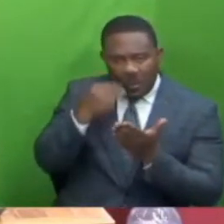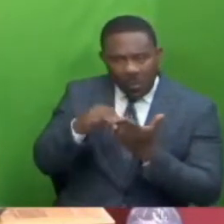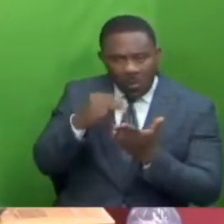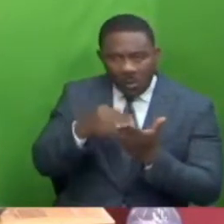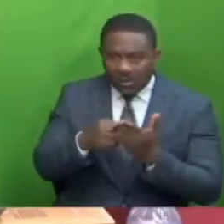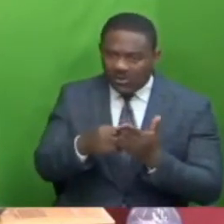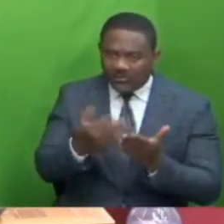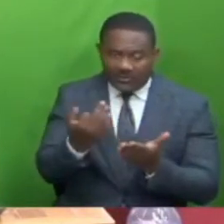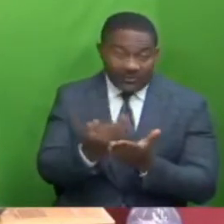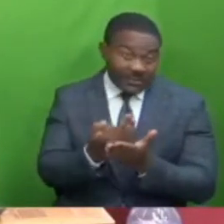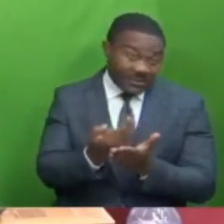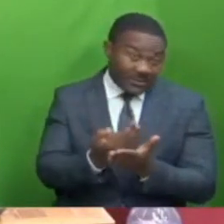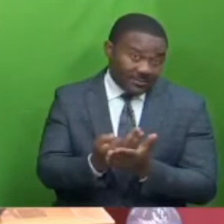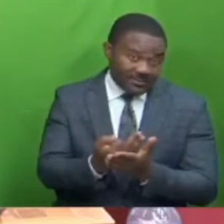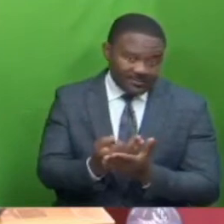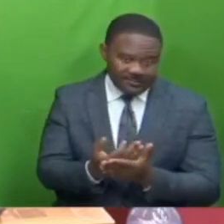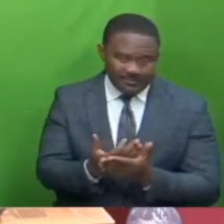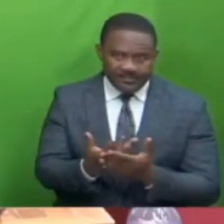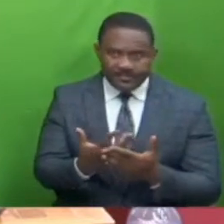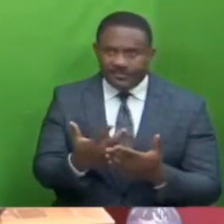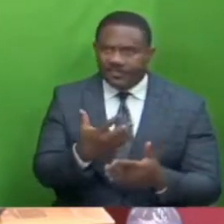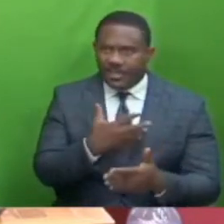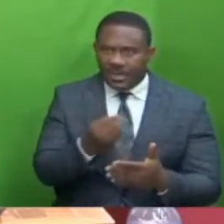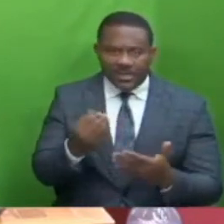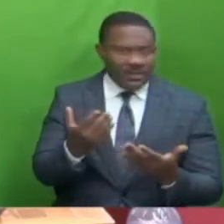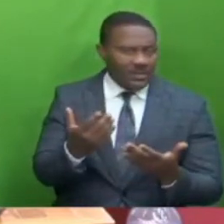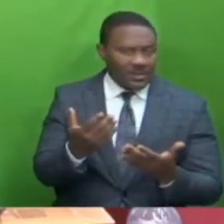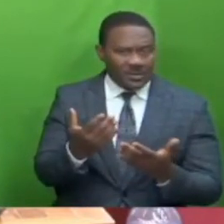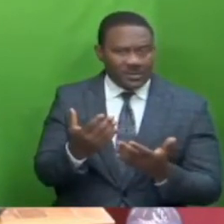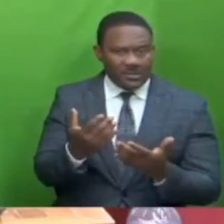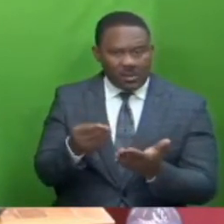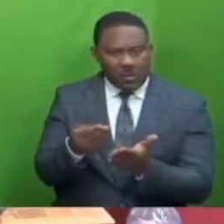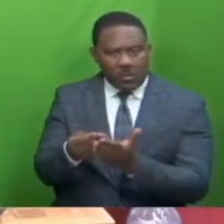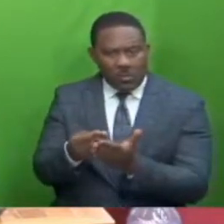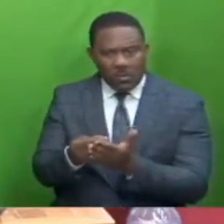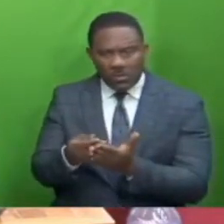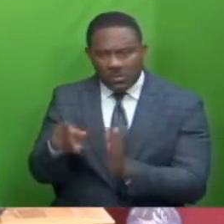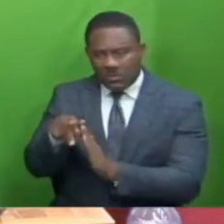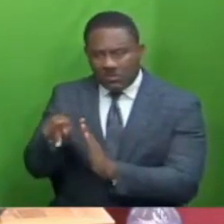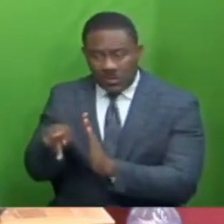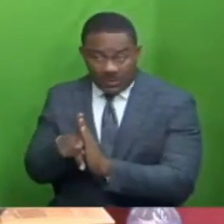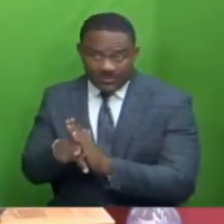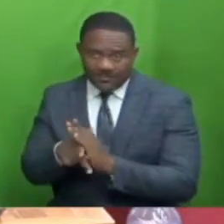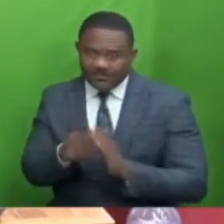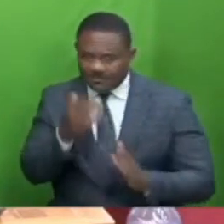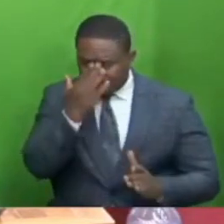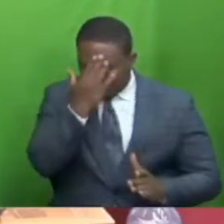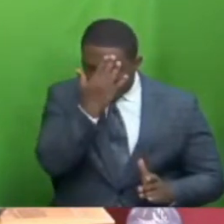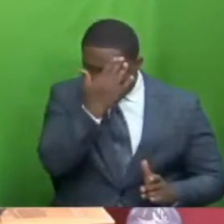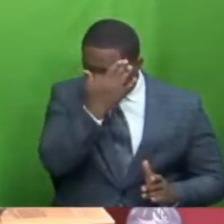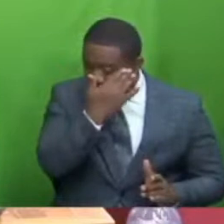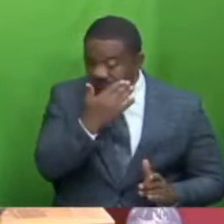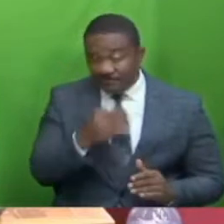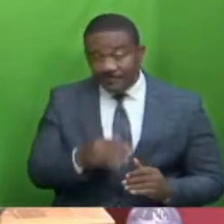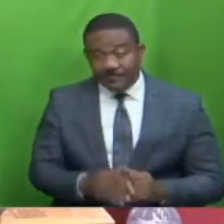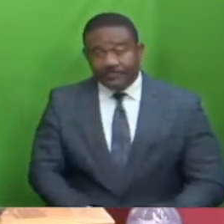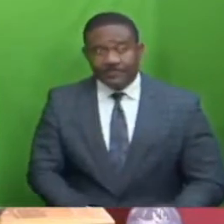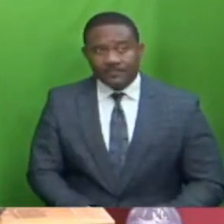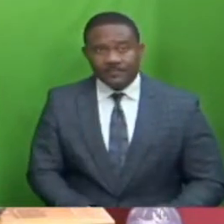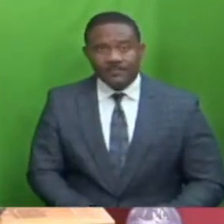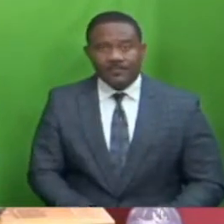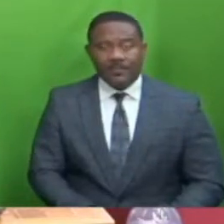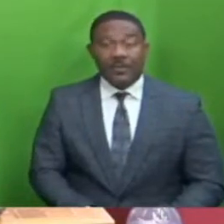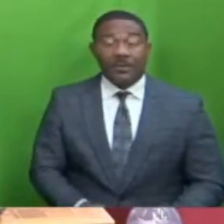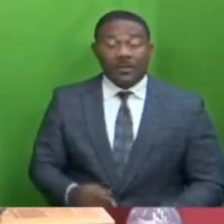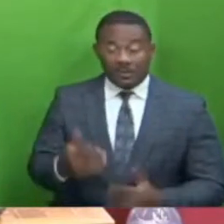coordination between fiscal and monetary policies. 5, to rebuild international reserve buffers to 3 months of import by the end